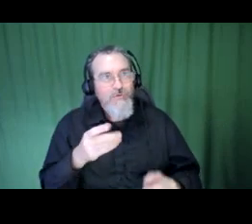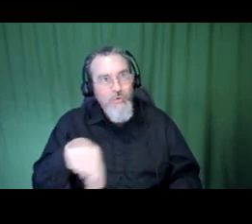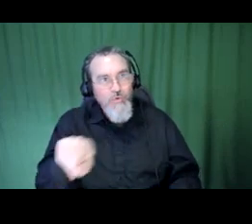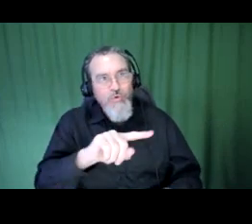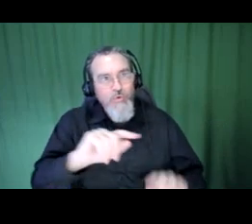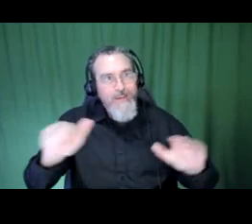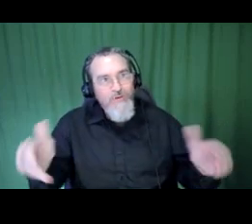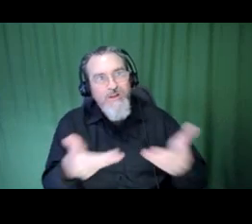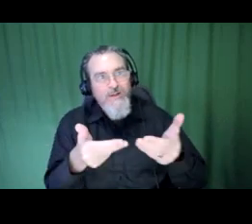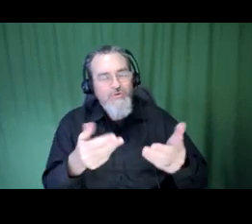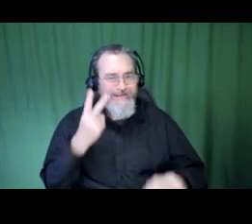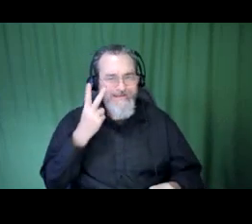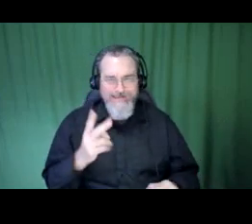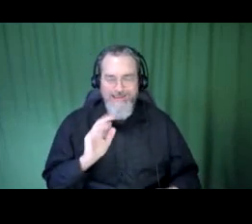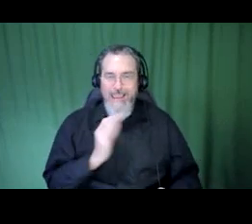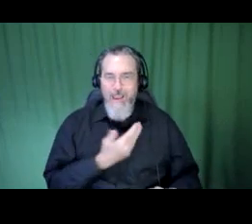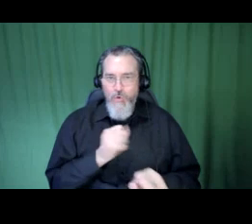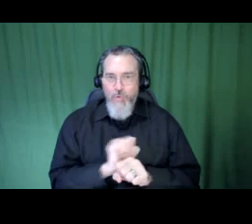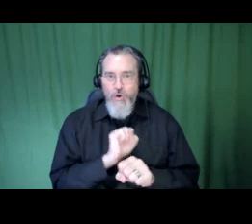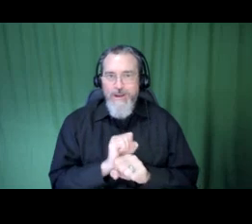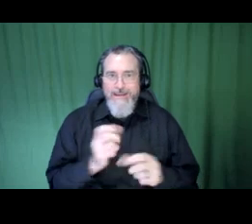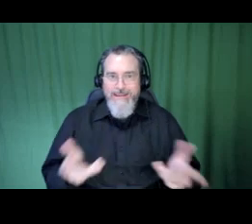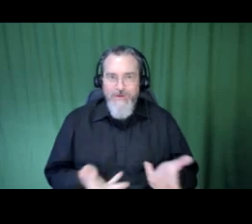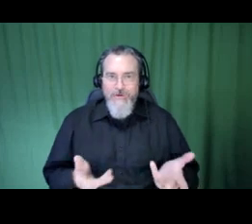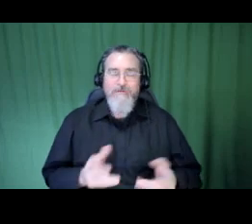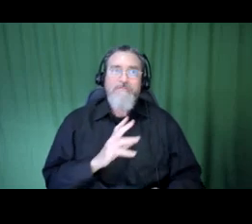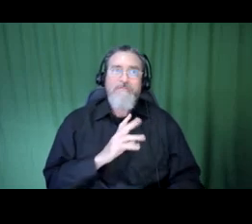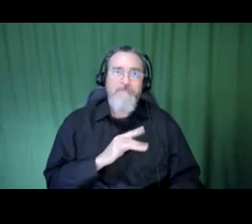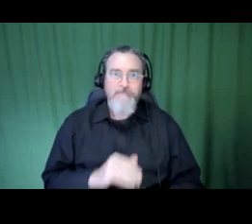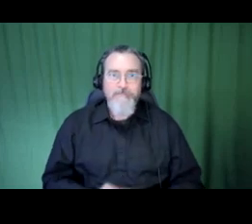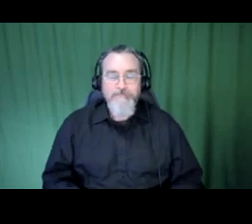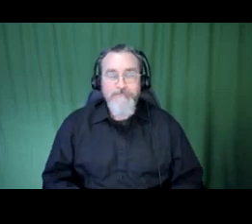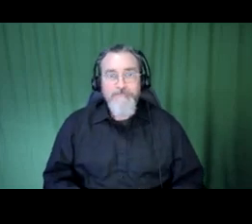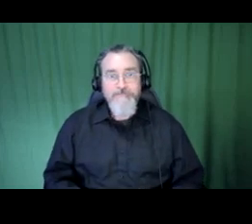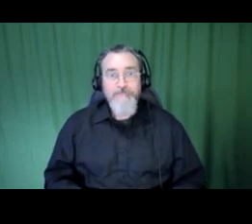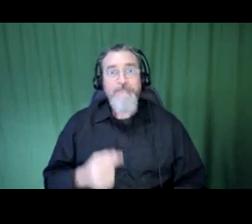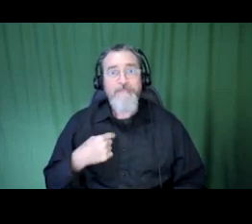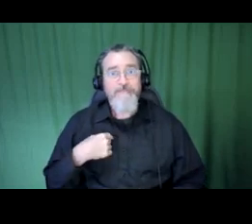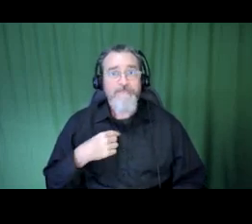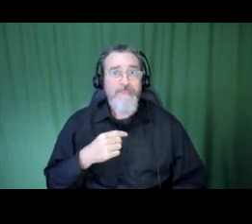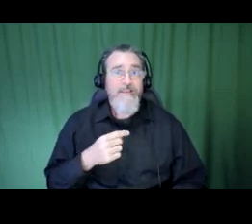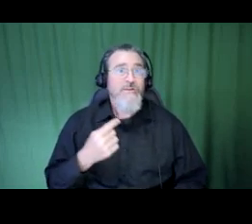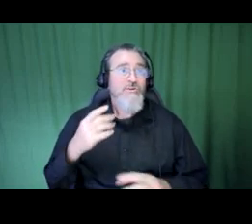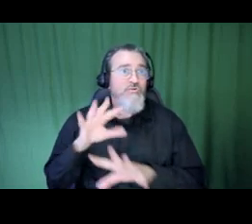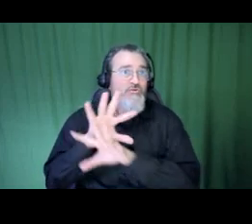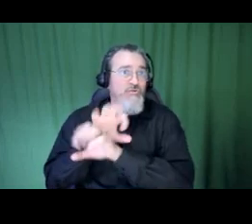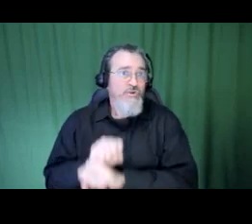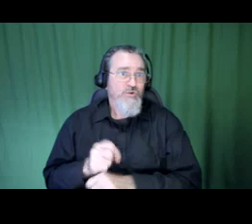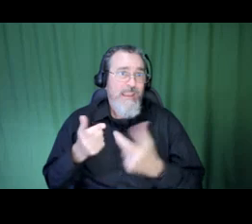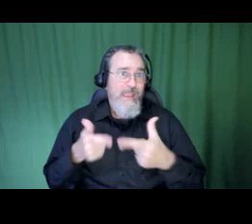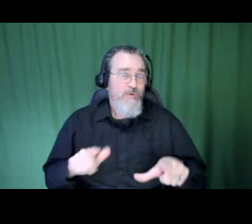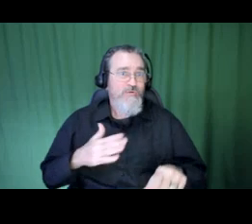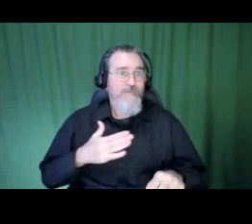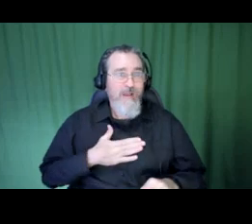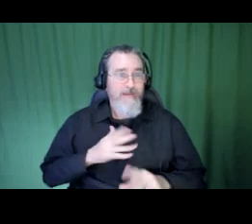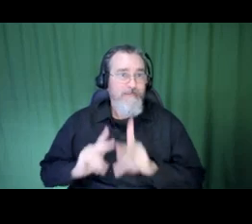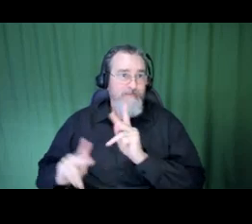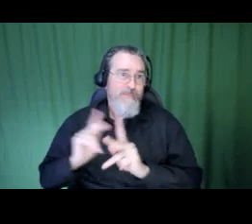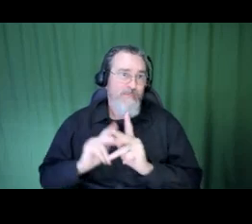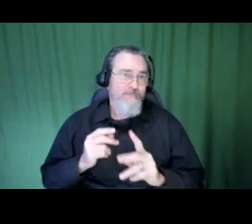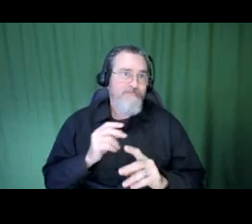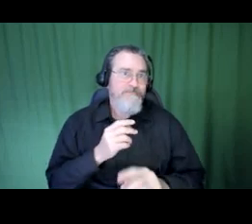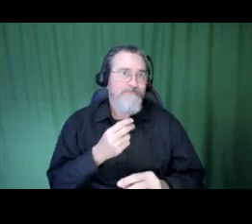doing here. Hiani Washte, I just said good afternoon in Lakota, the traditional language of my ancestors. My name is Hannah Marie Garcia